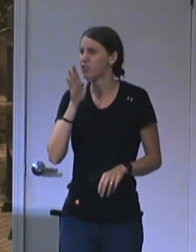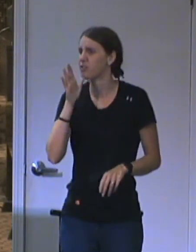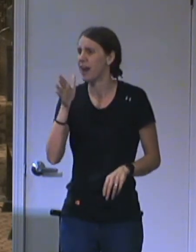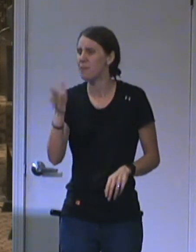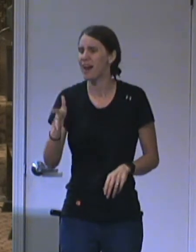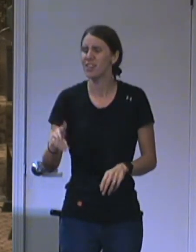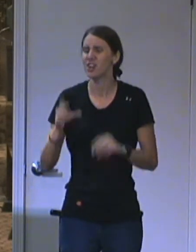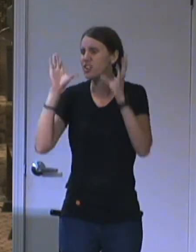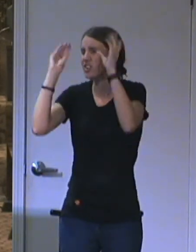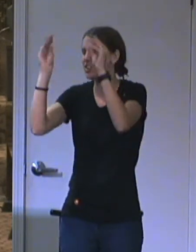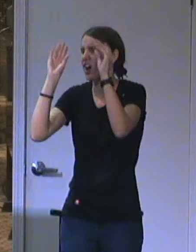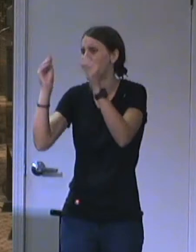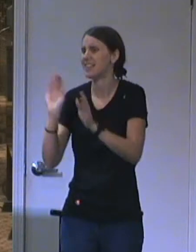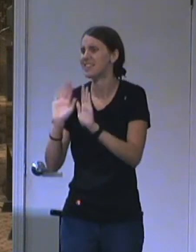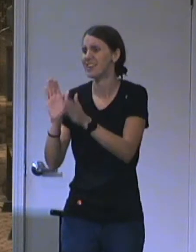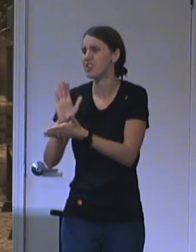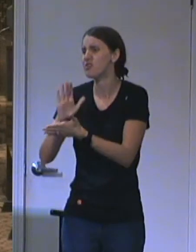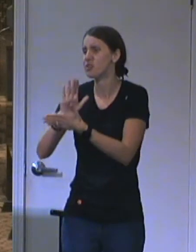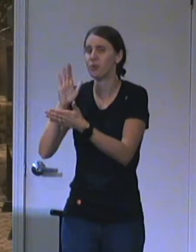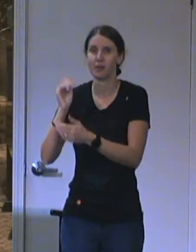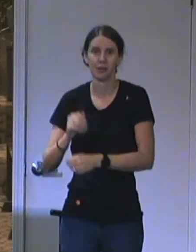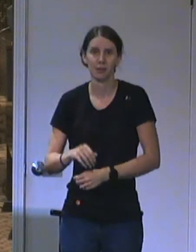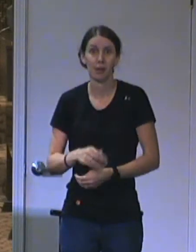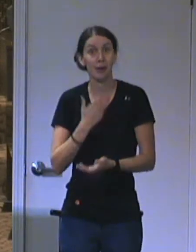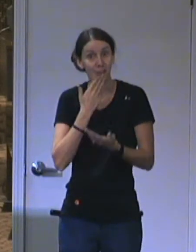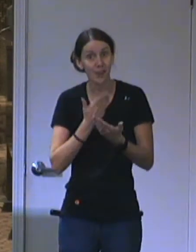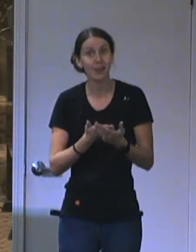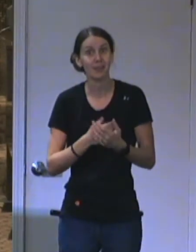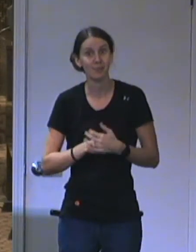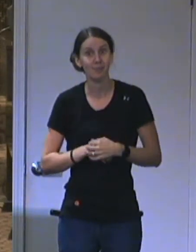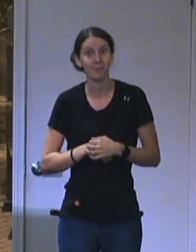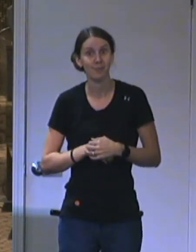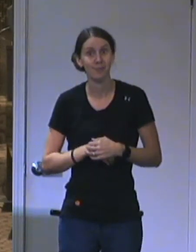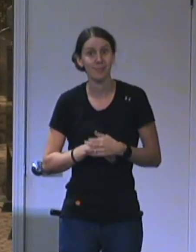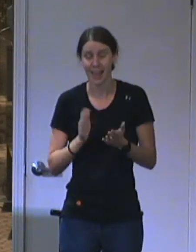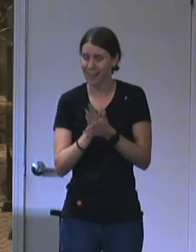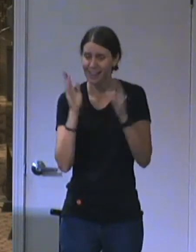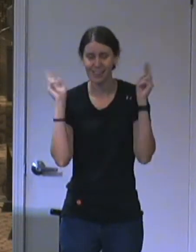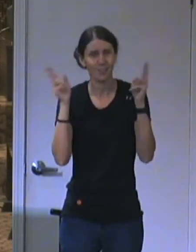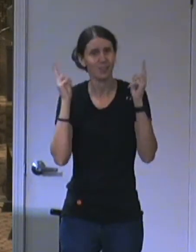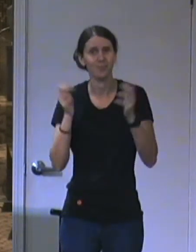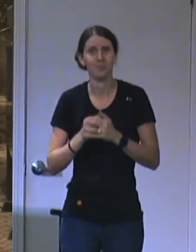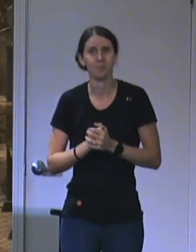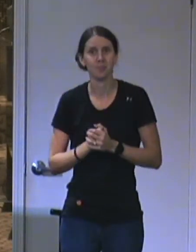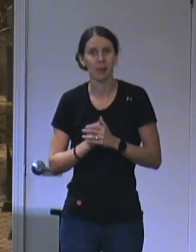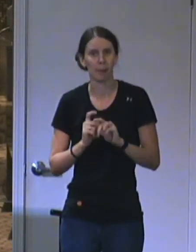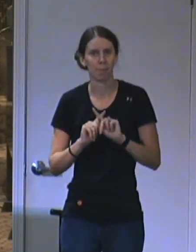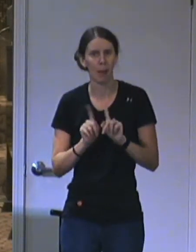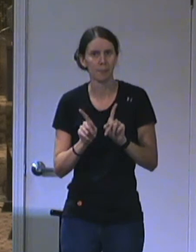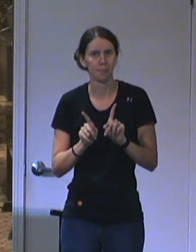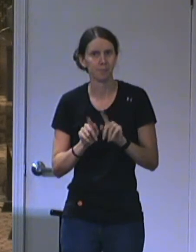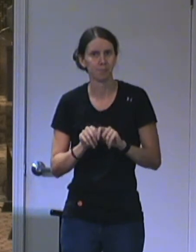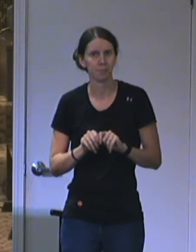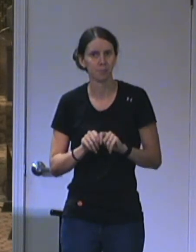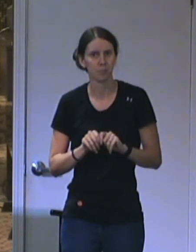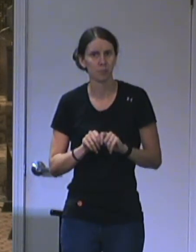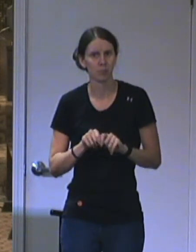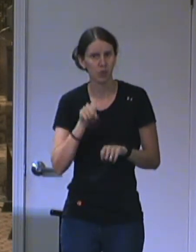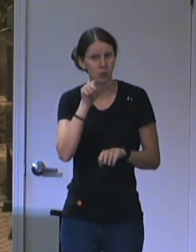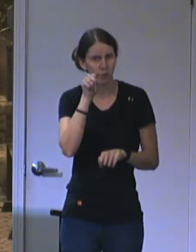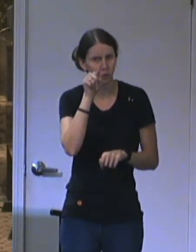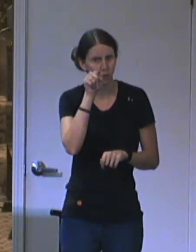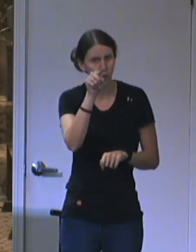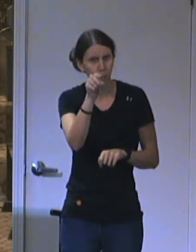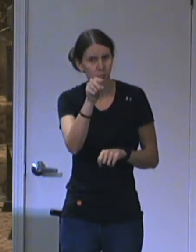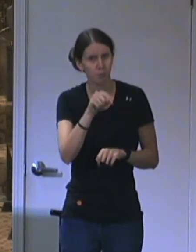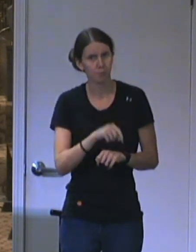50 years. That's great. I mean, hallelujah. But what's that got to do with you?